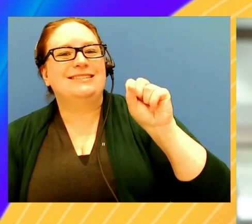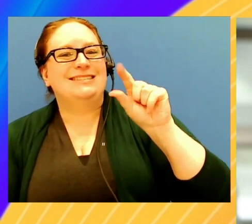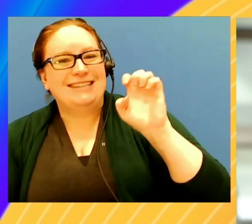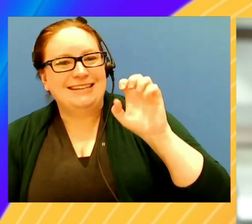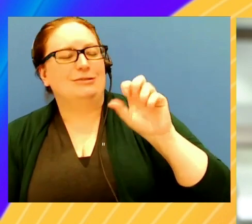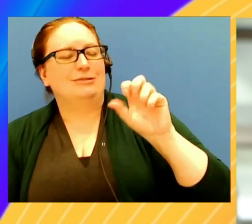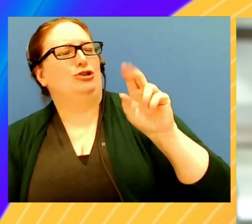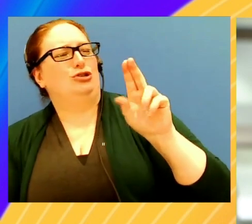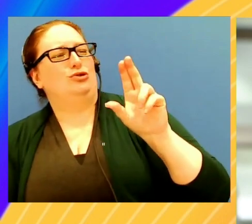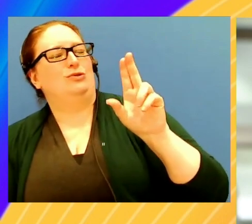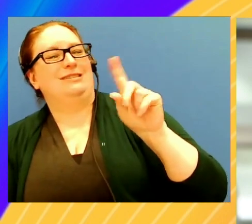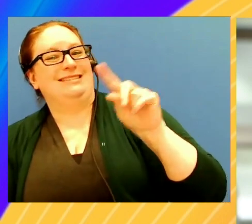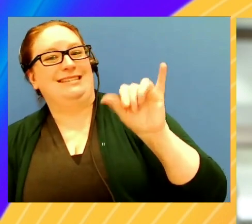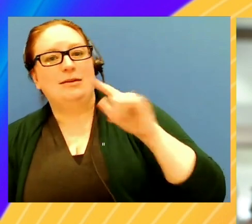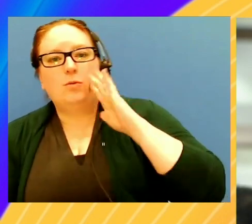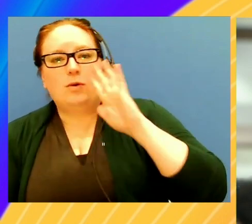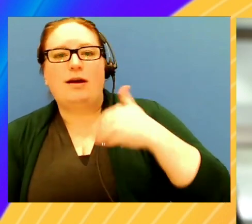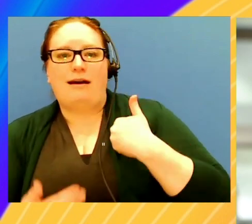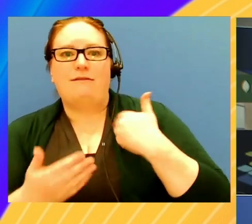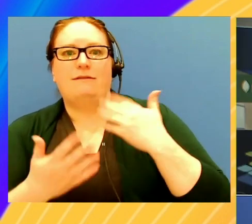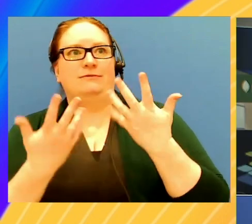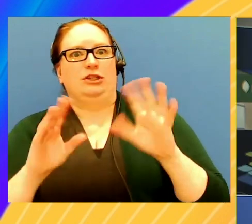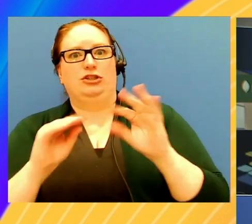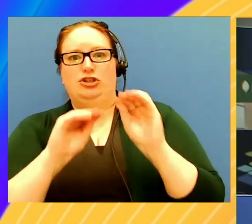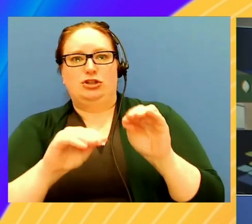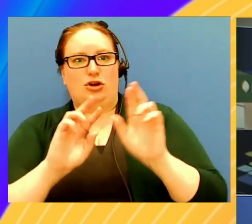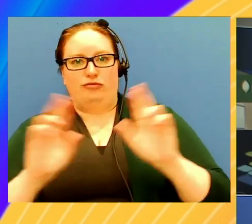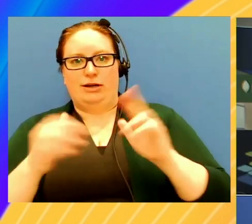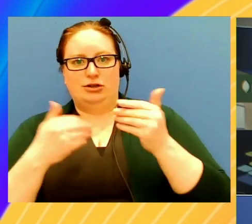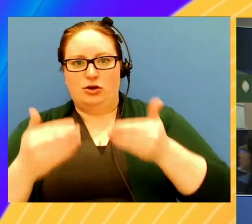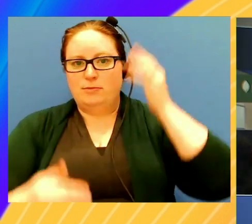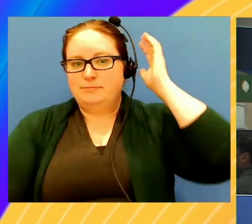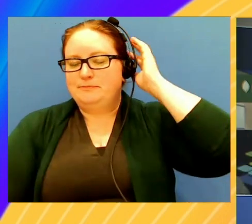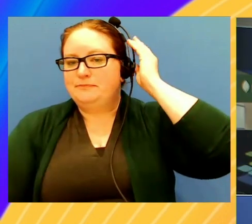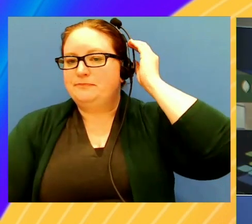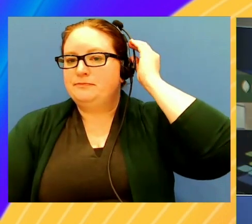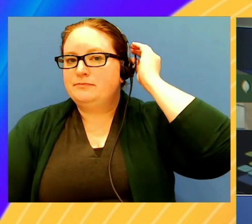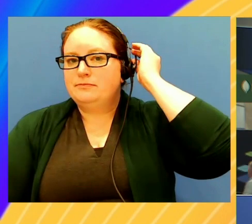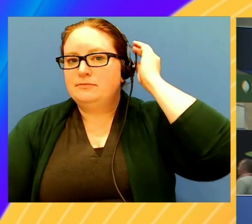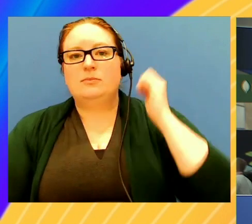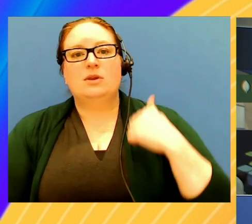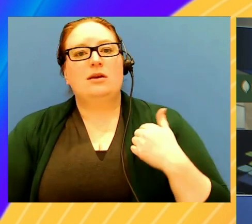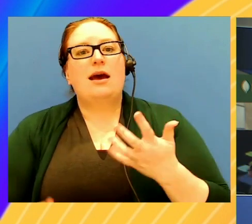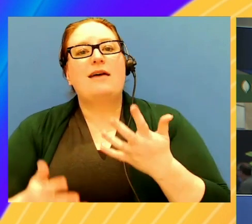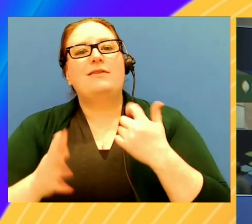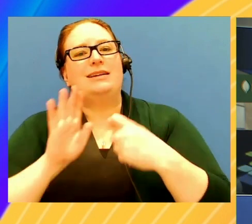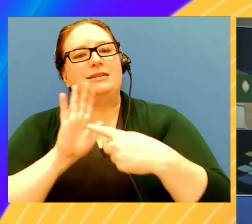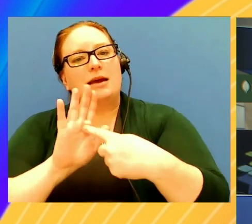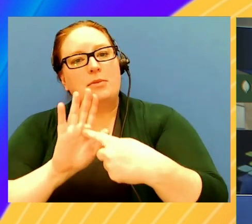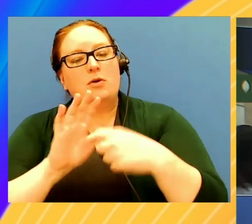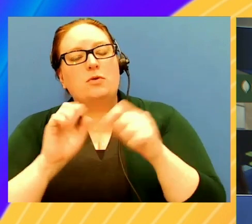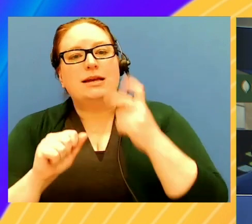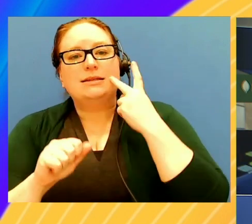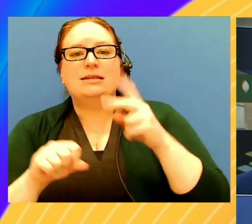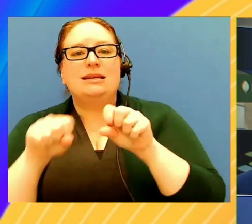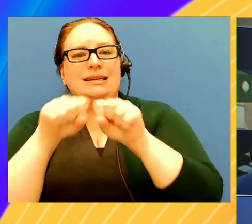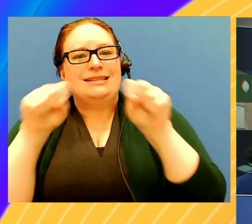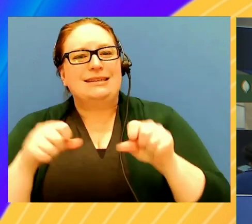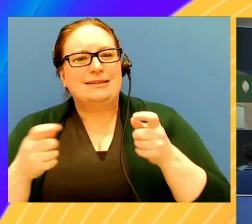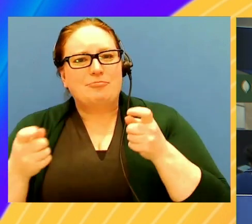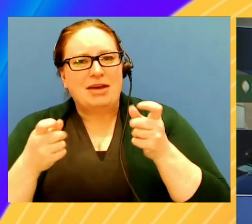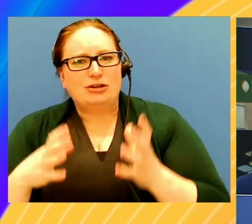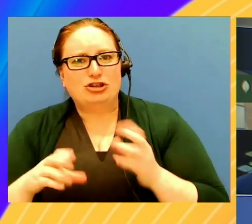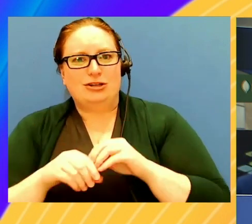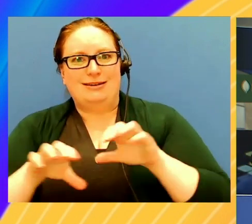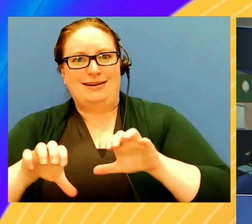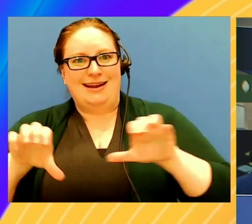and ready to go. Great, all right, so do you have a demo we can see some of Systems Manager in action and then see what you